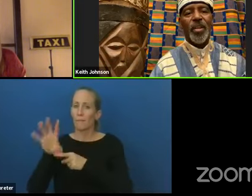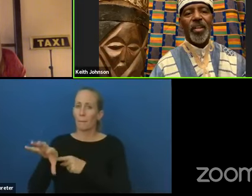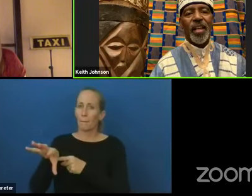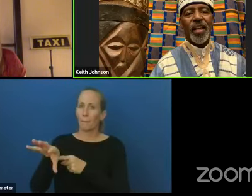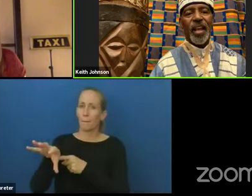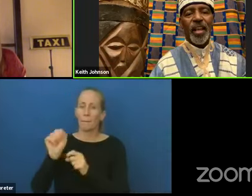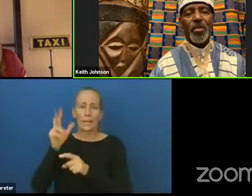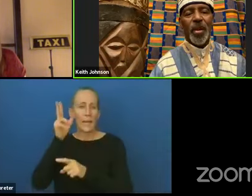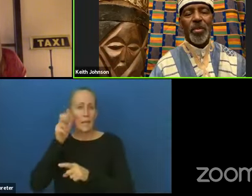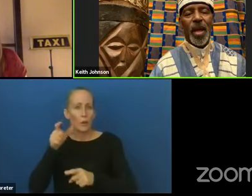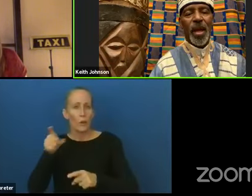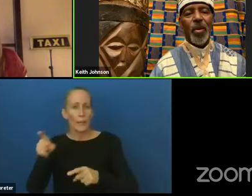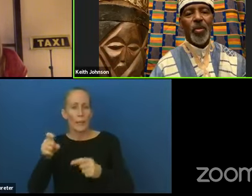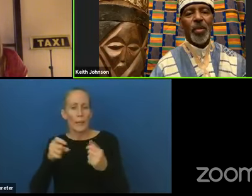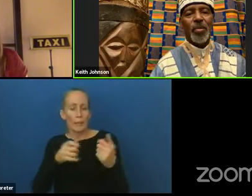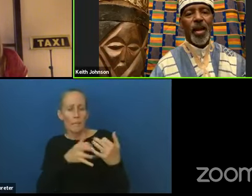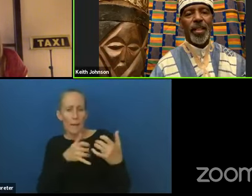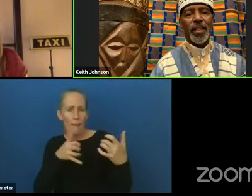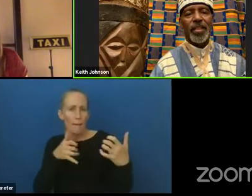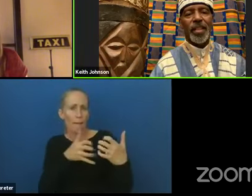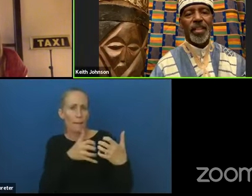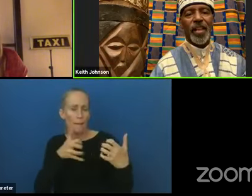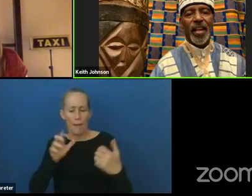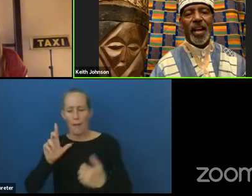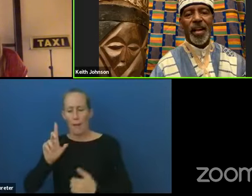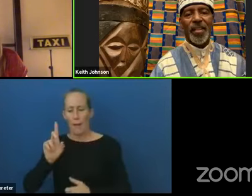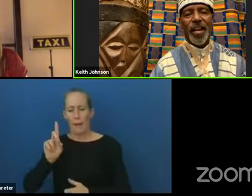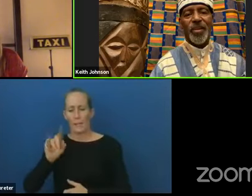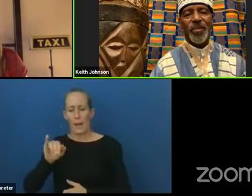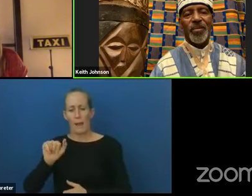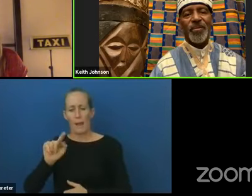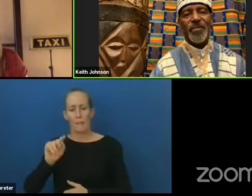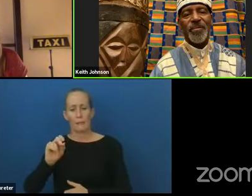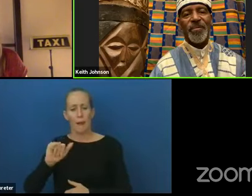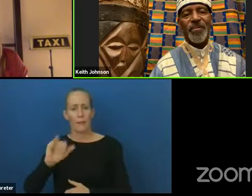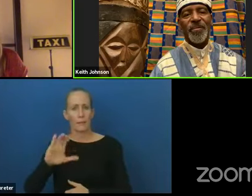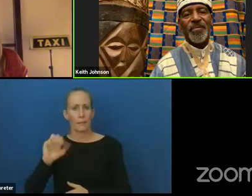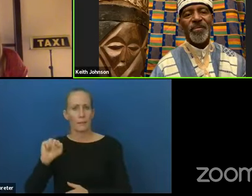scale and I could bring it back home and practice until I got it down.